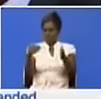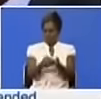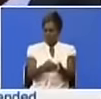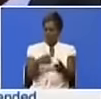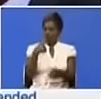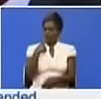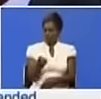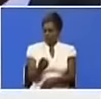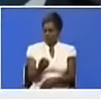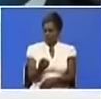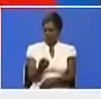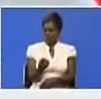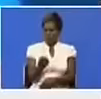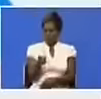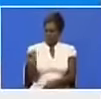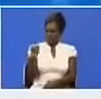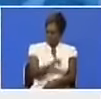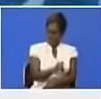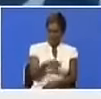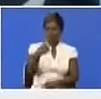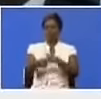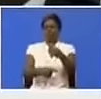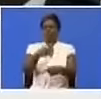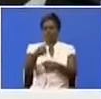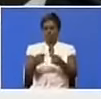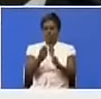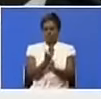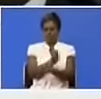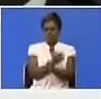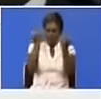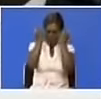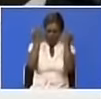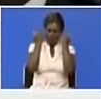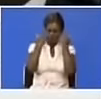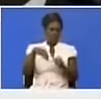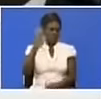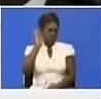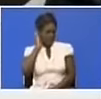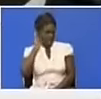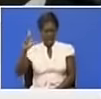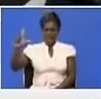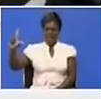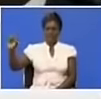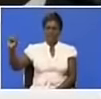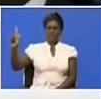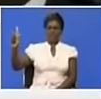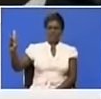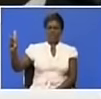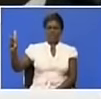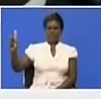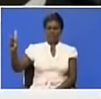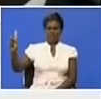order, Justice Lenaola ruled, will remain in force pending hearing of a suit lodged by the Law Society of Kenya on February